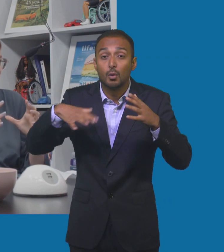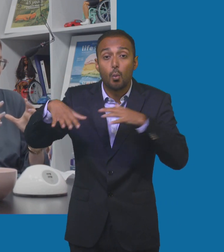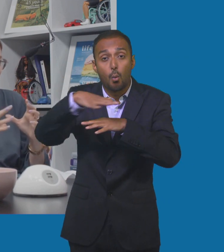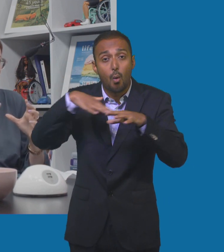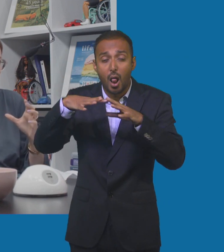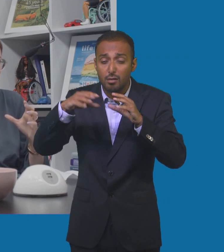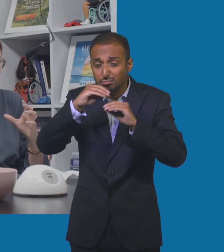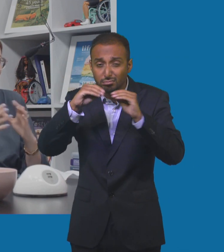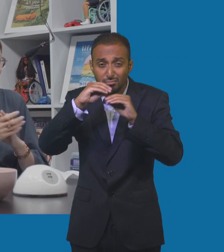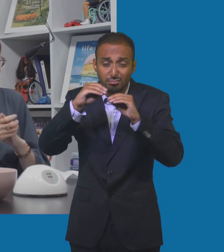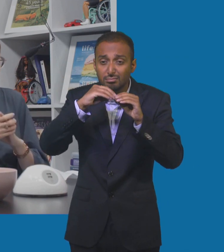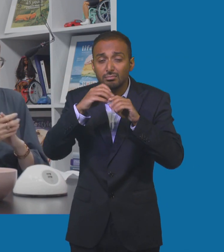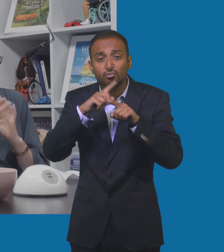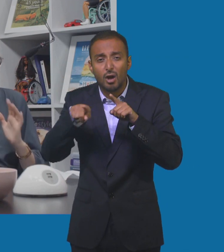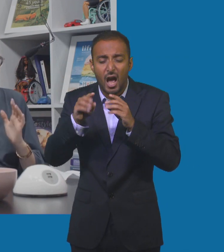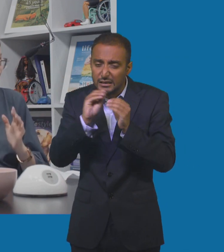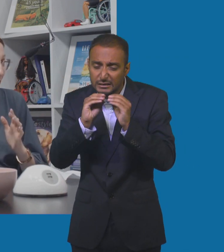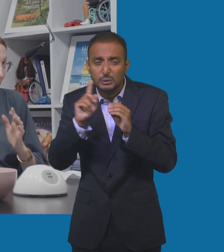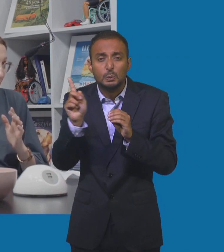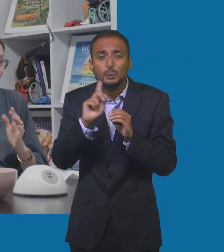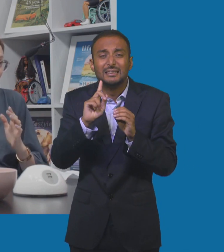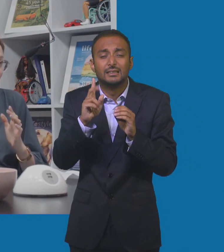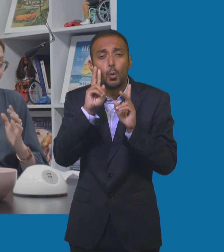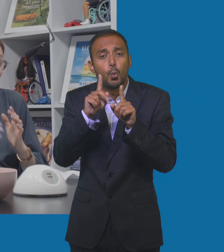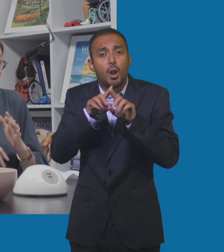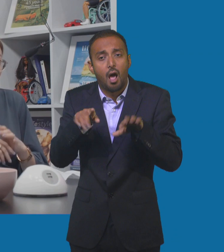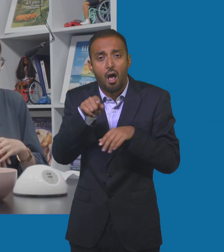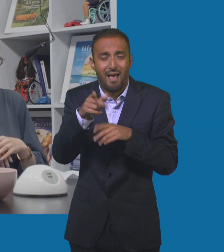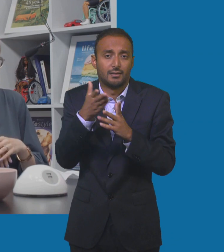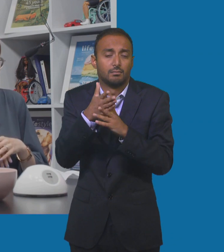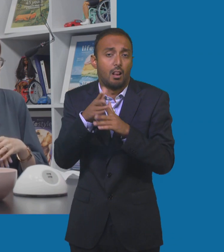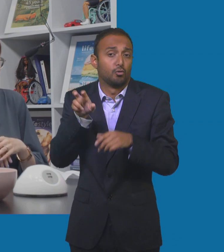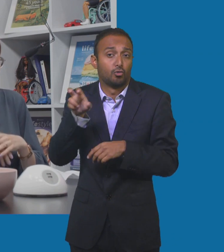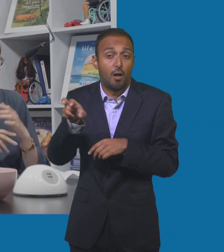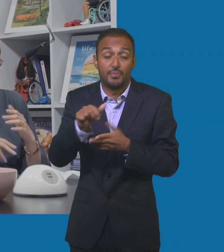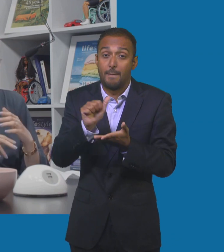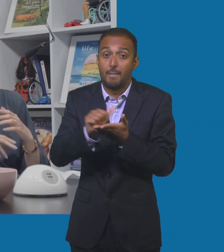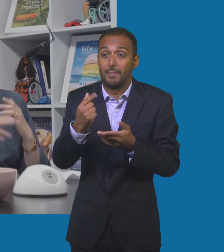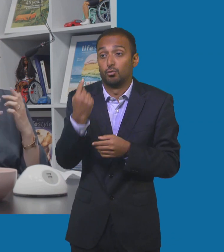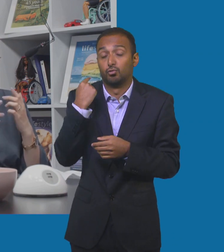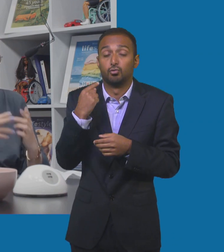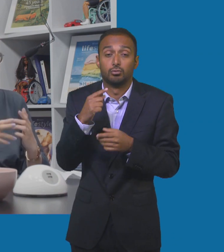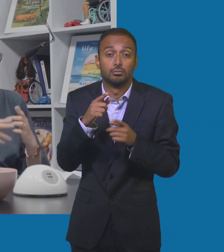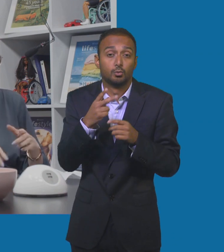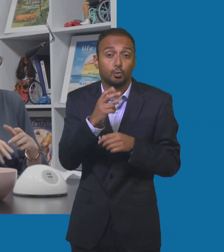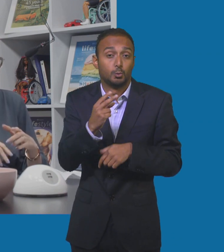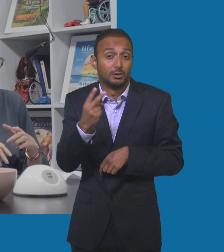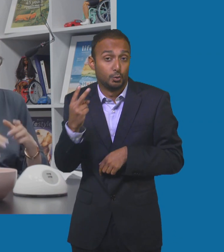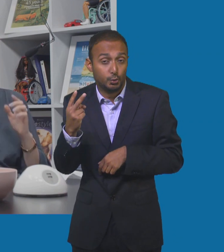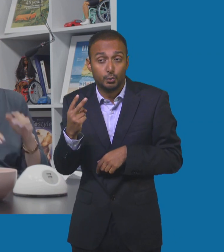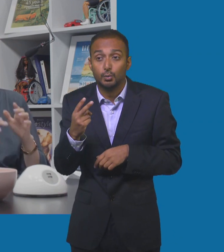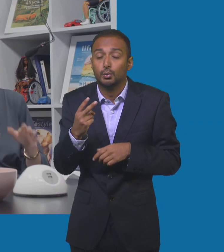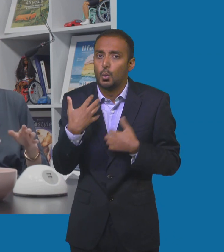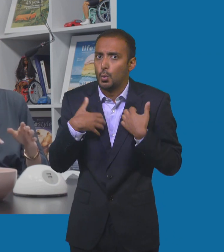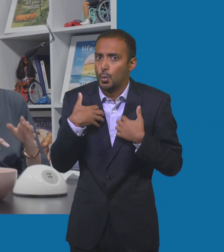what could an accessible charger look like. And that standard was published in October 2022. And I think what's fascinating is we've had so much